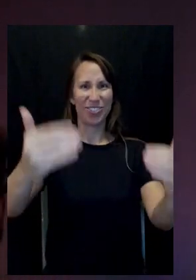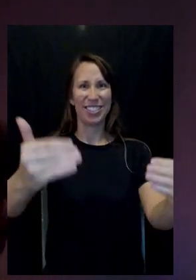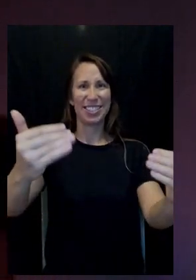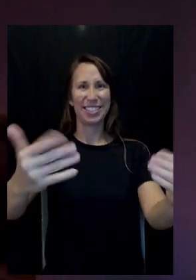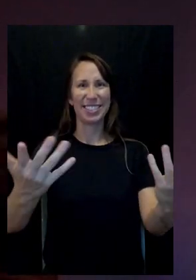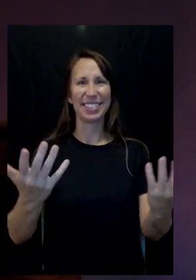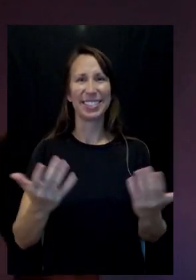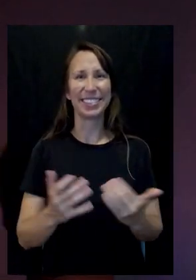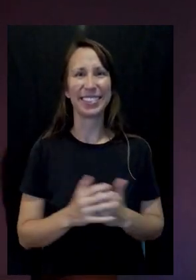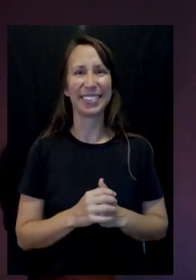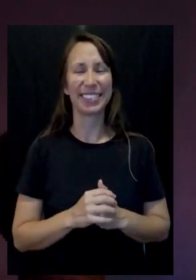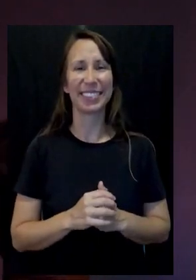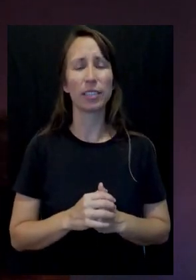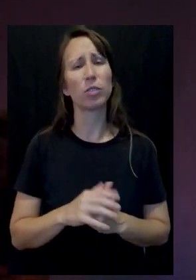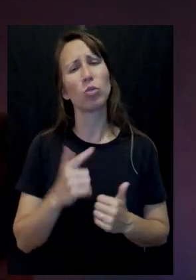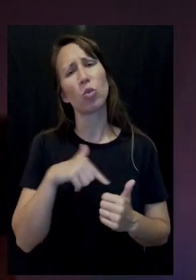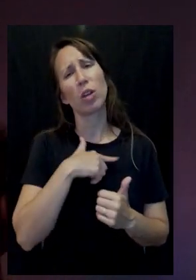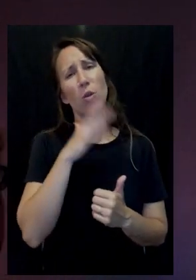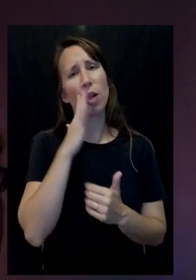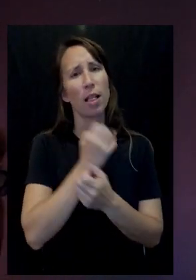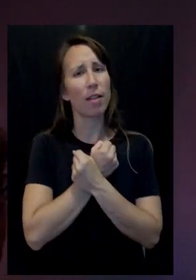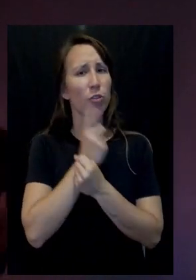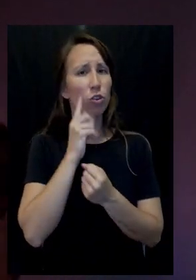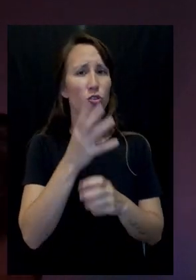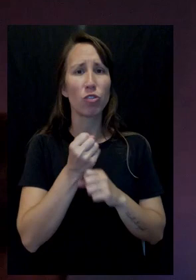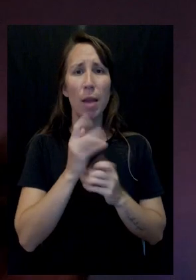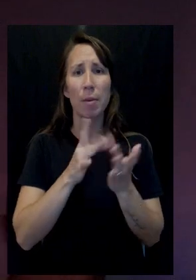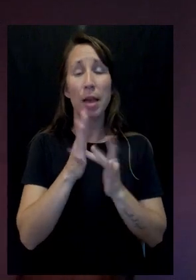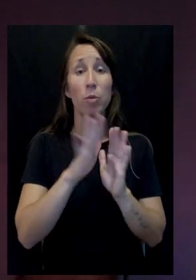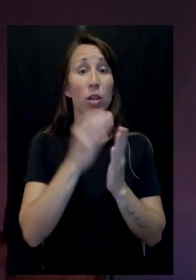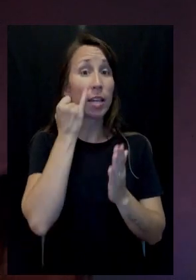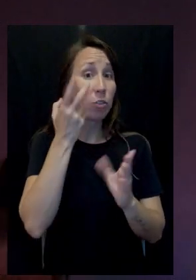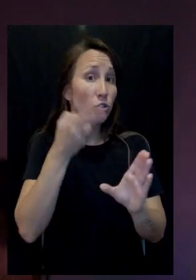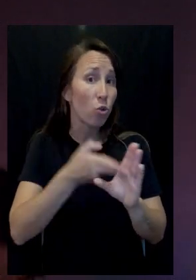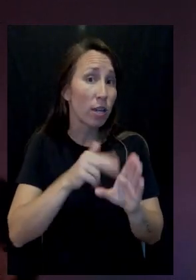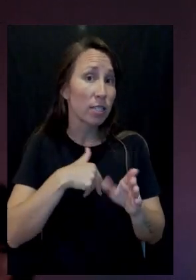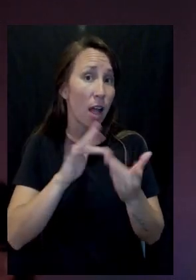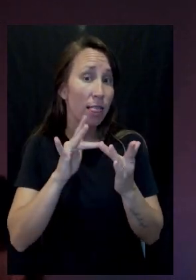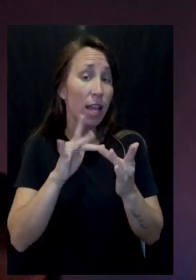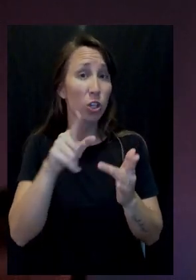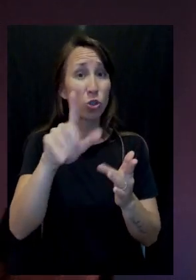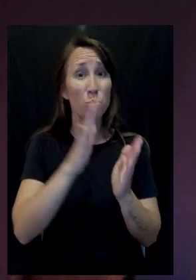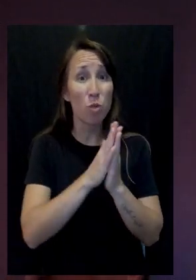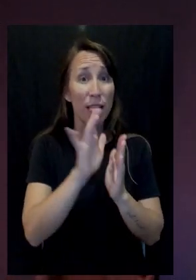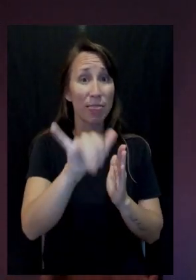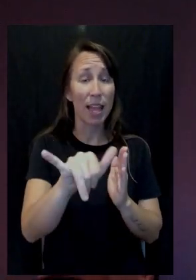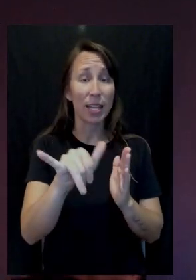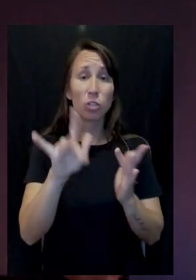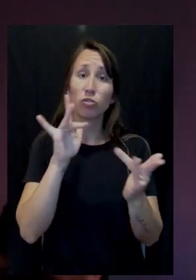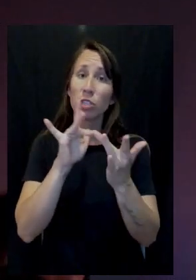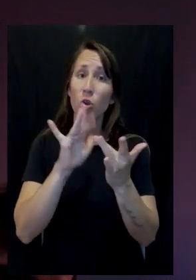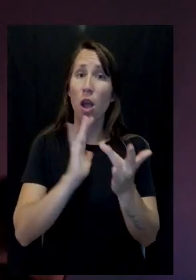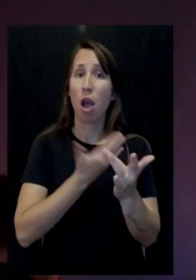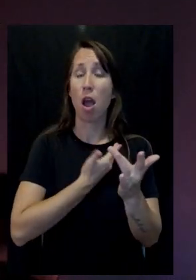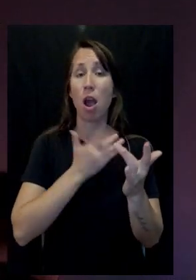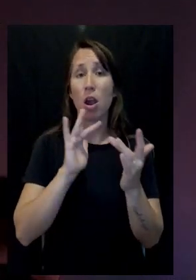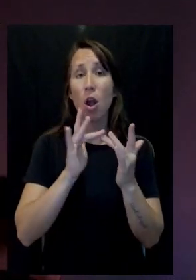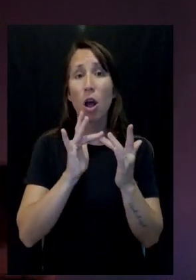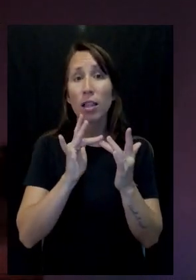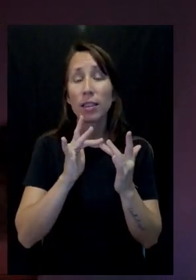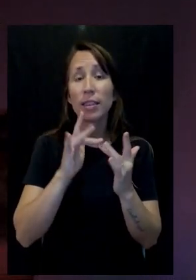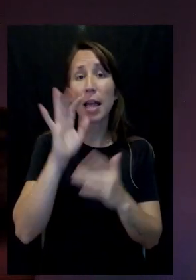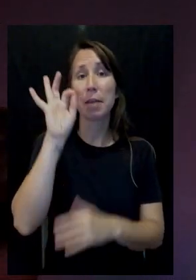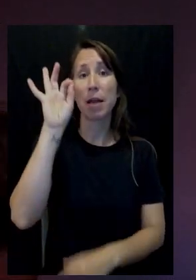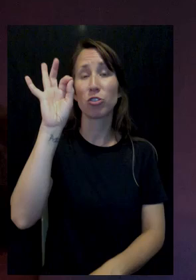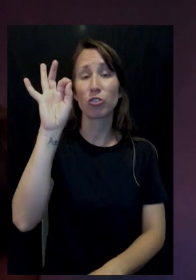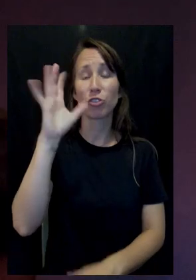But we'd love for you to grab a Bible, fill out that card. If you joined us online and you made that decision, you prayed that prayer, reach out to our online pastors in the chat. We're going to get one of these